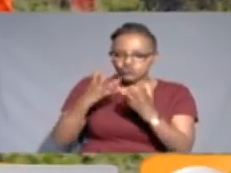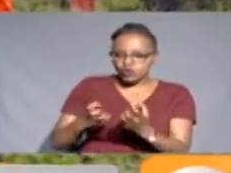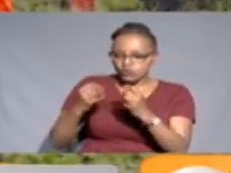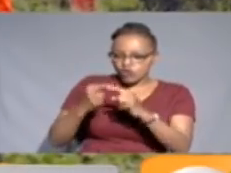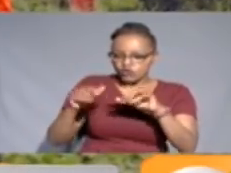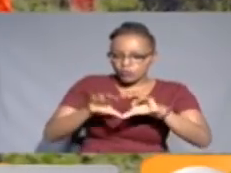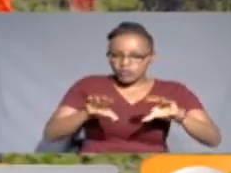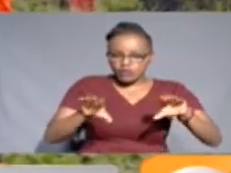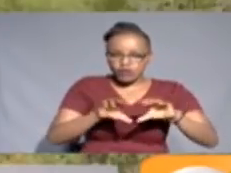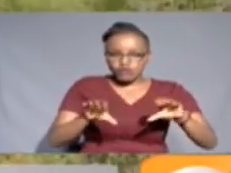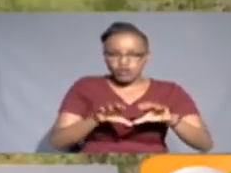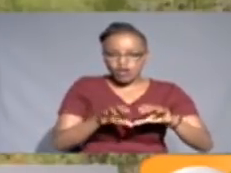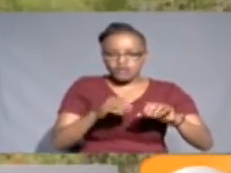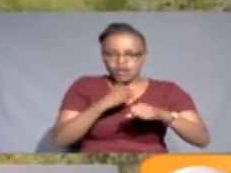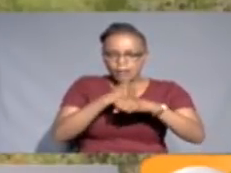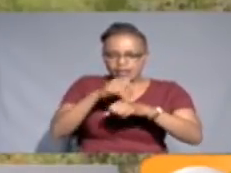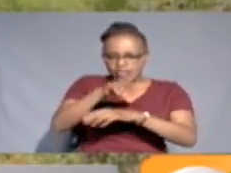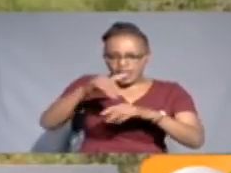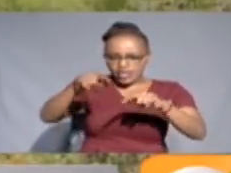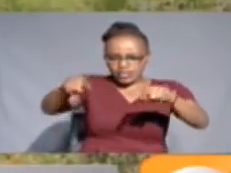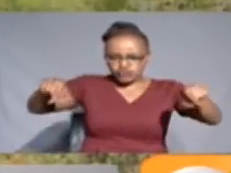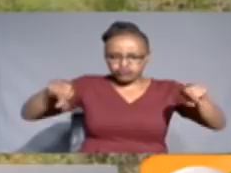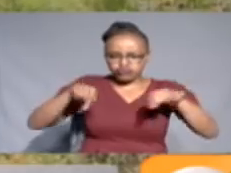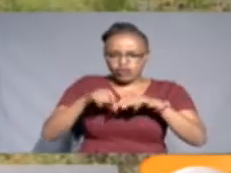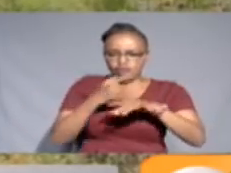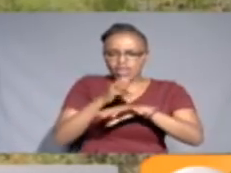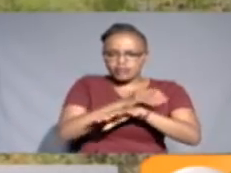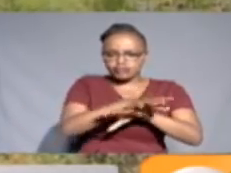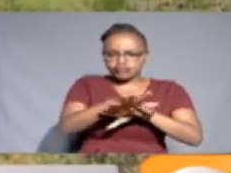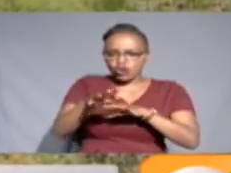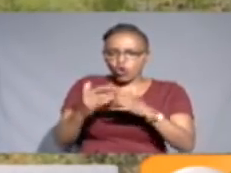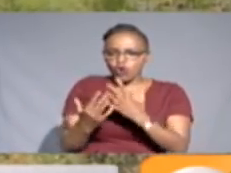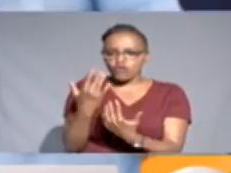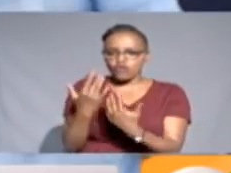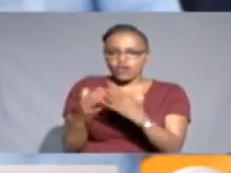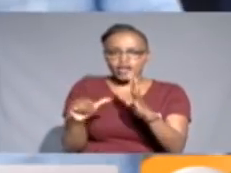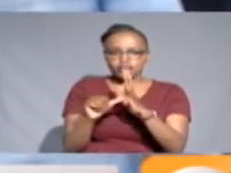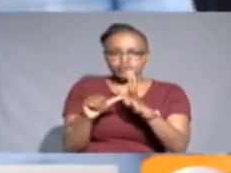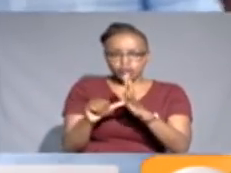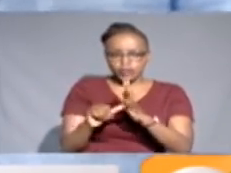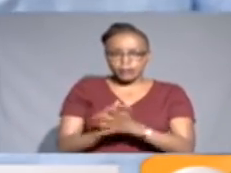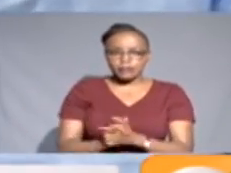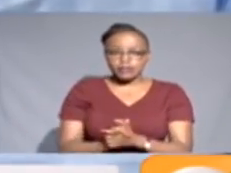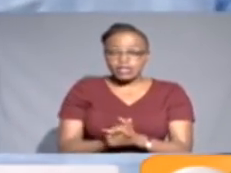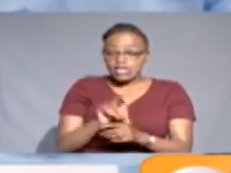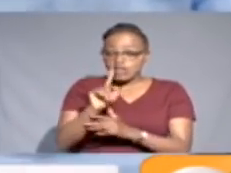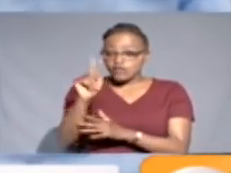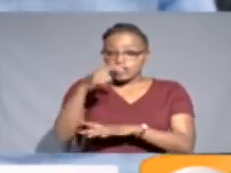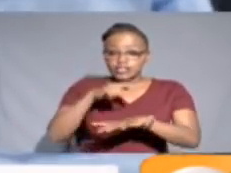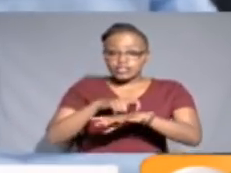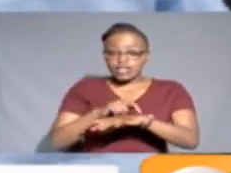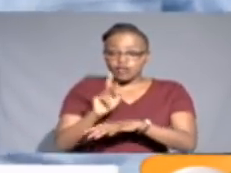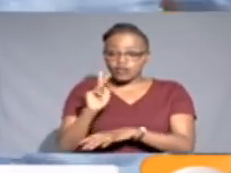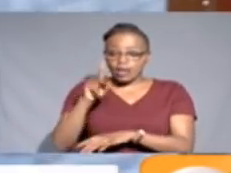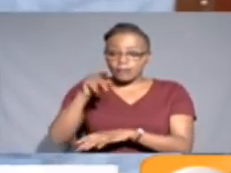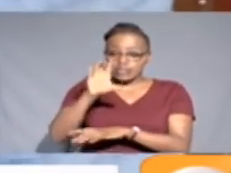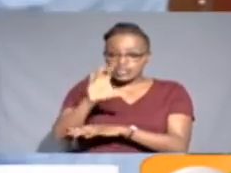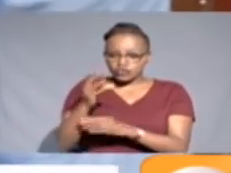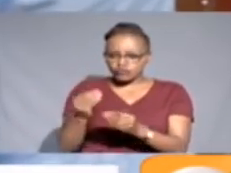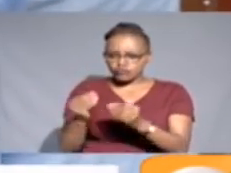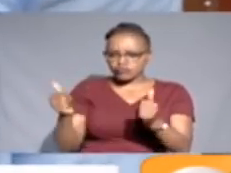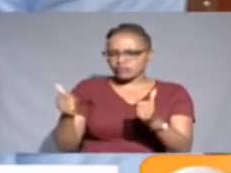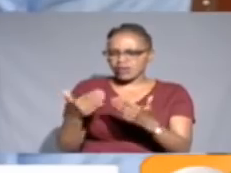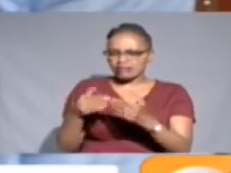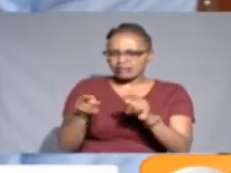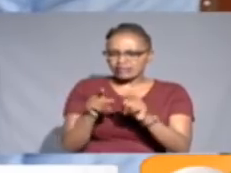pipeline, marking off the area to prevent any spillage or fire incident. It is not the first time KPC has had to deal with